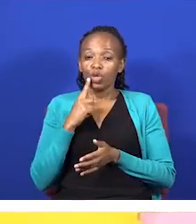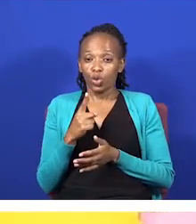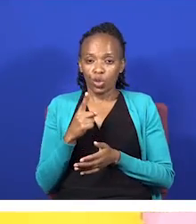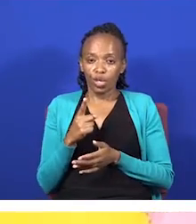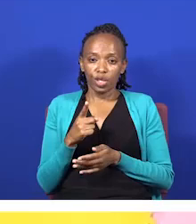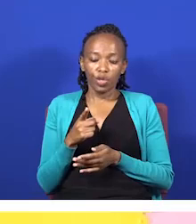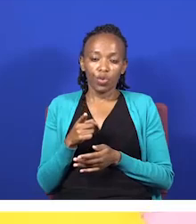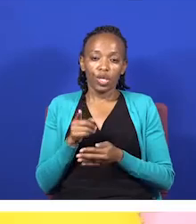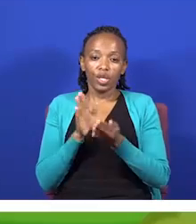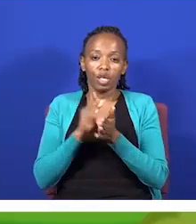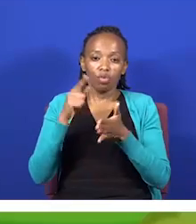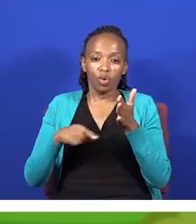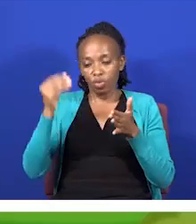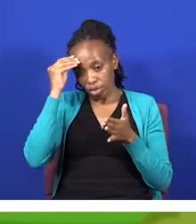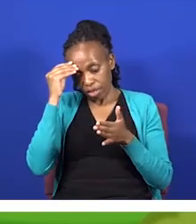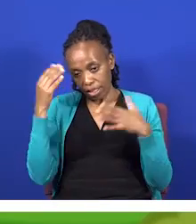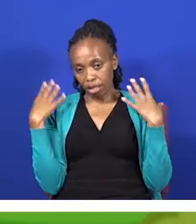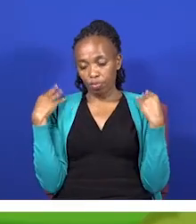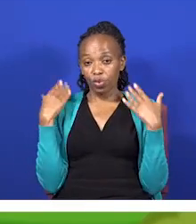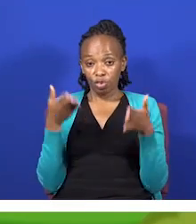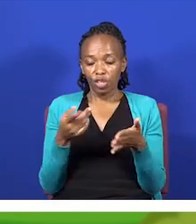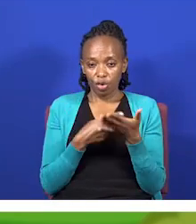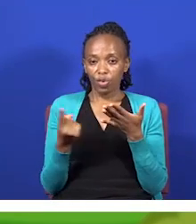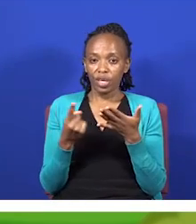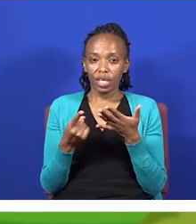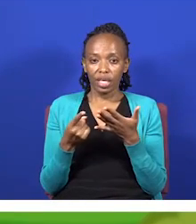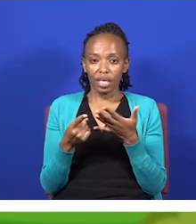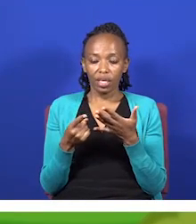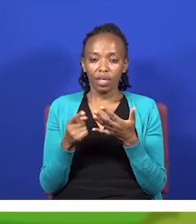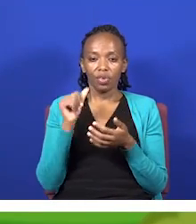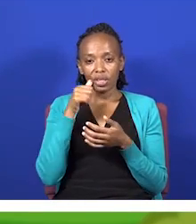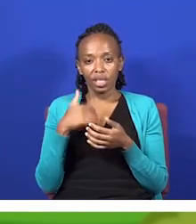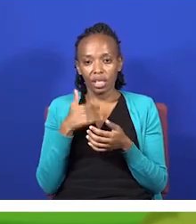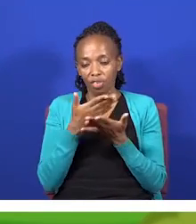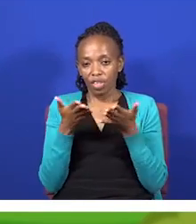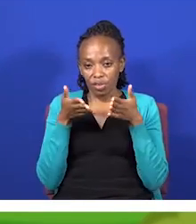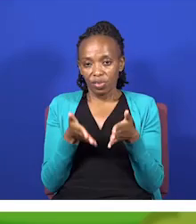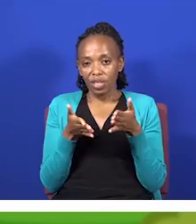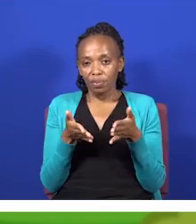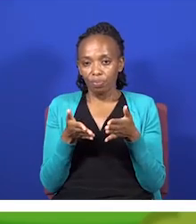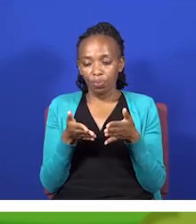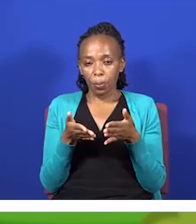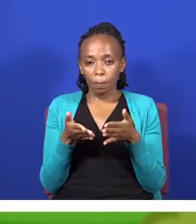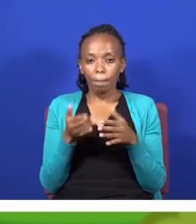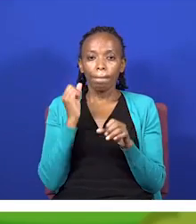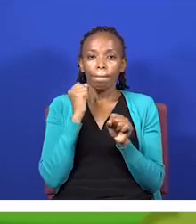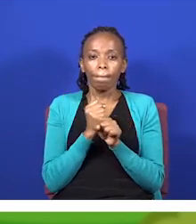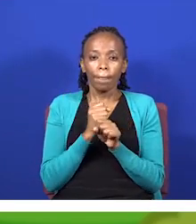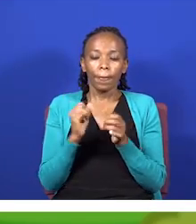keep what we have learned and practice it for this week. And it was nice having you today. Will you do the